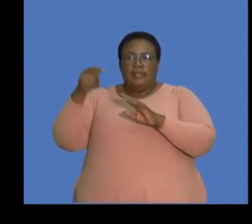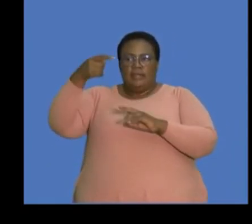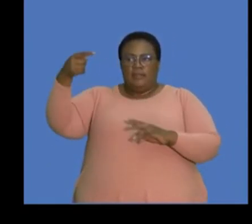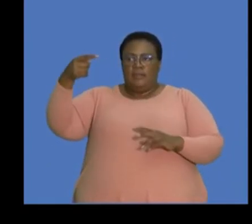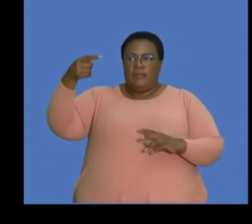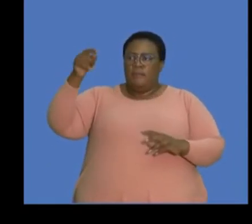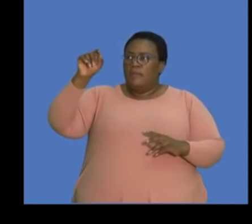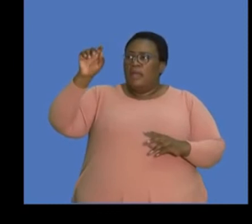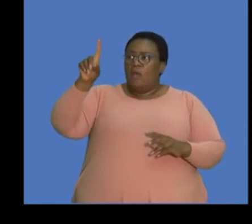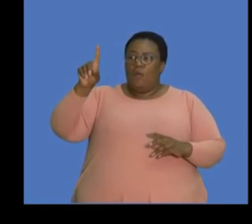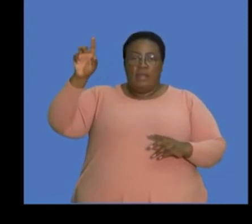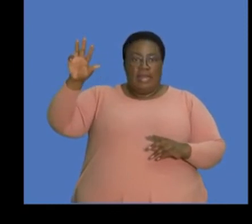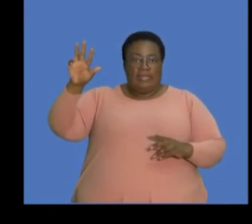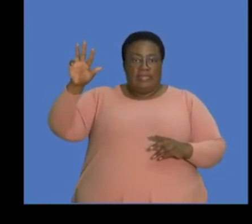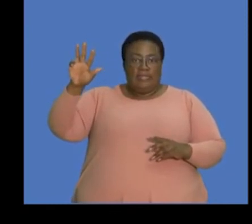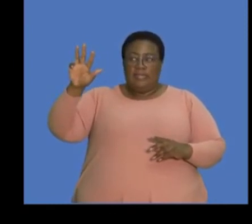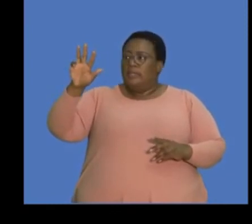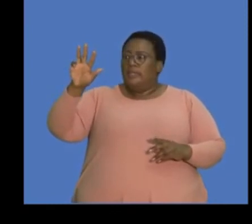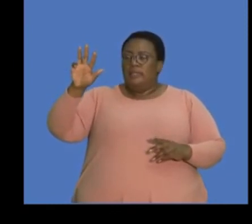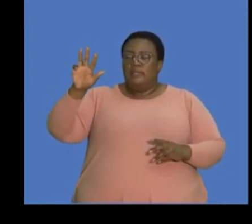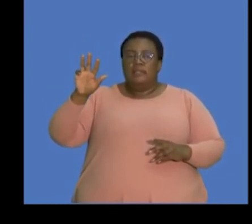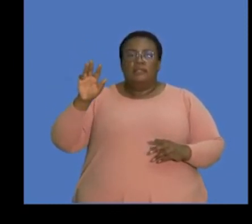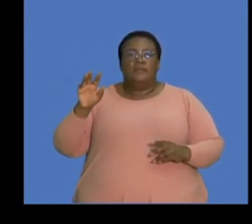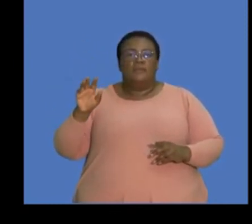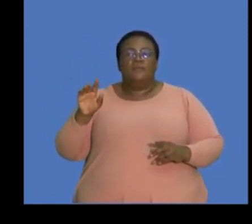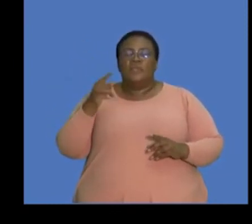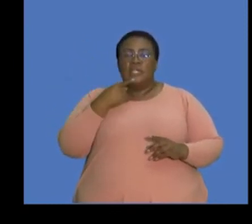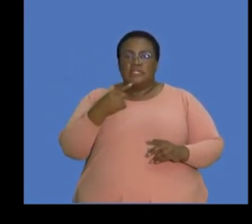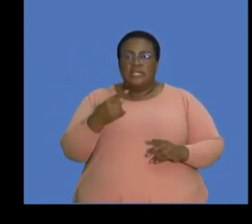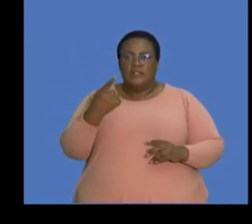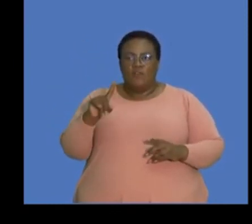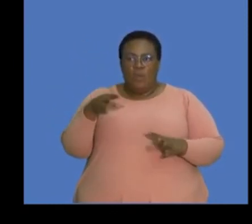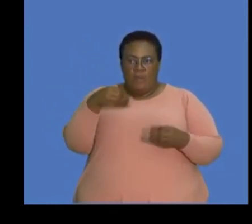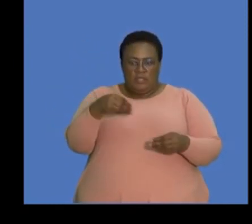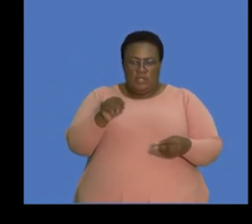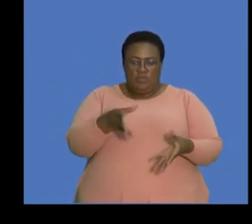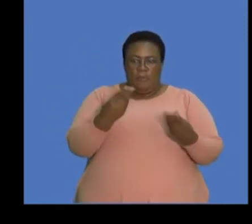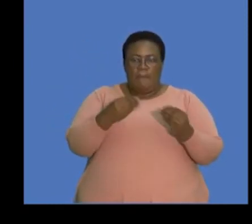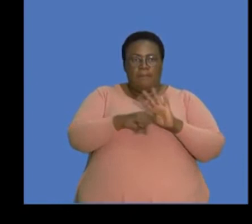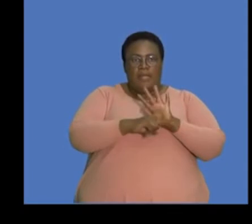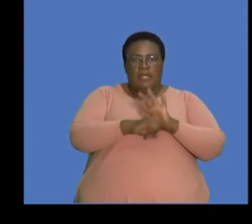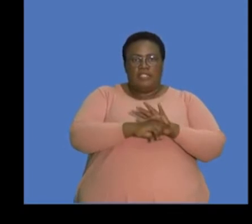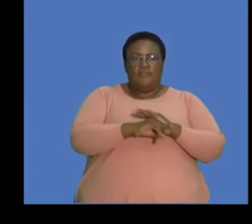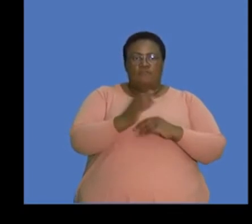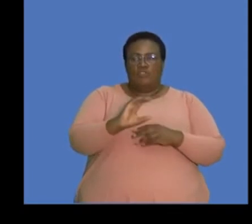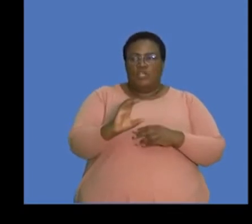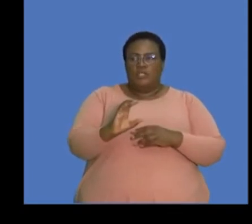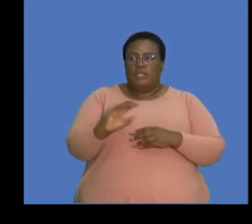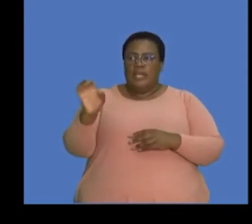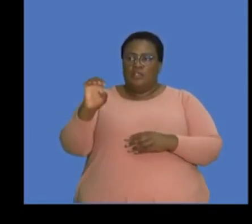coulombs. That's essentially what we are saying. All right. Now, it says for material to acquire a negative